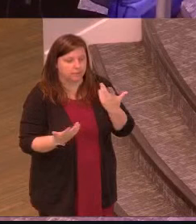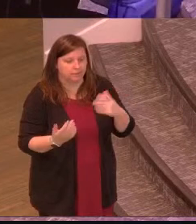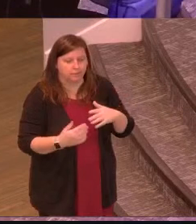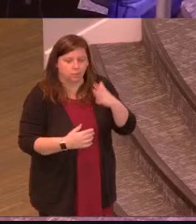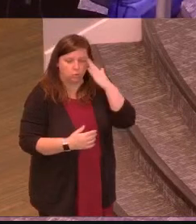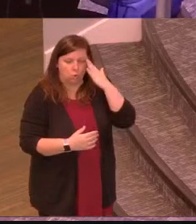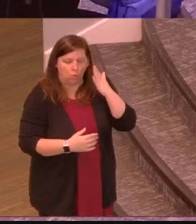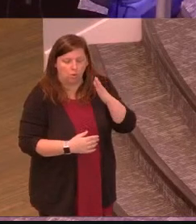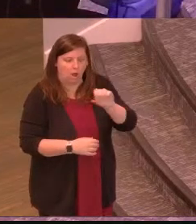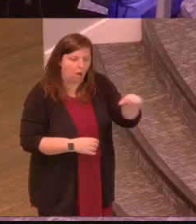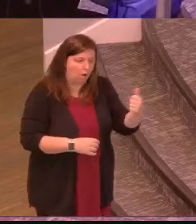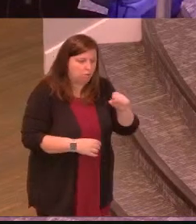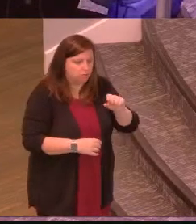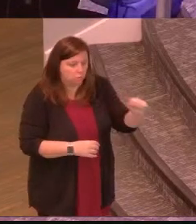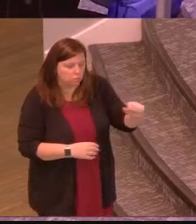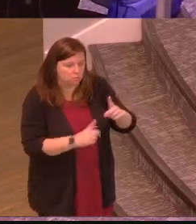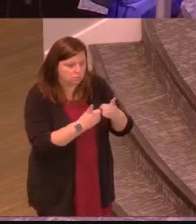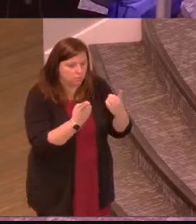department,